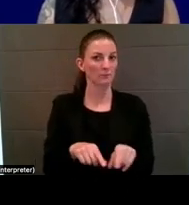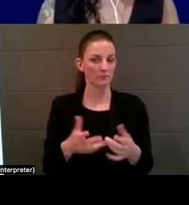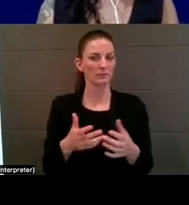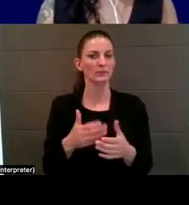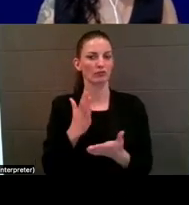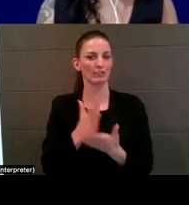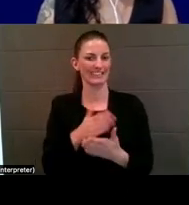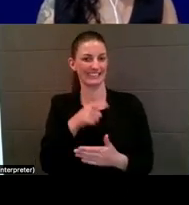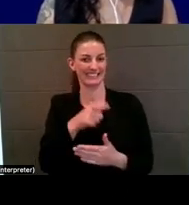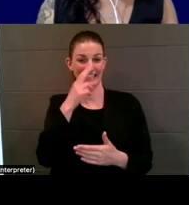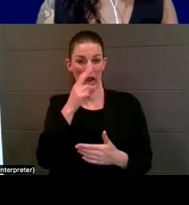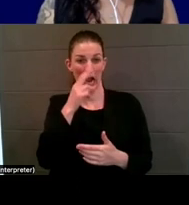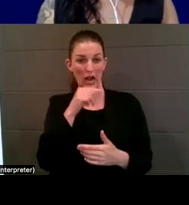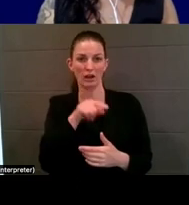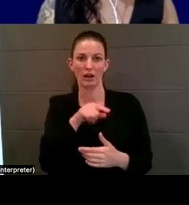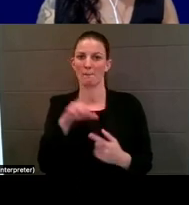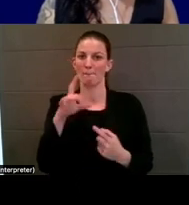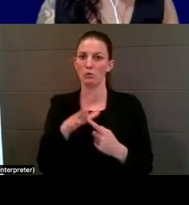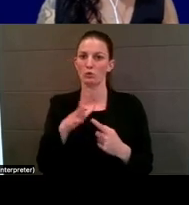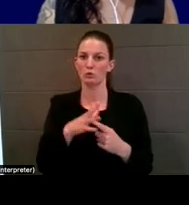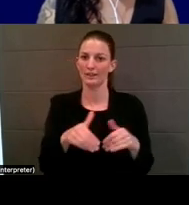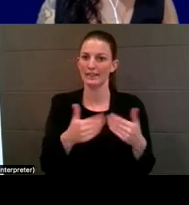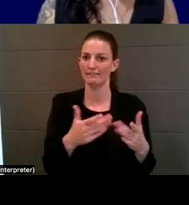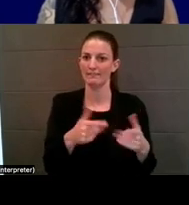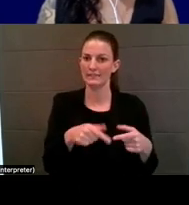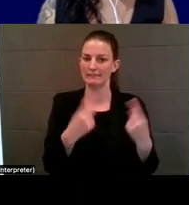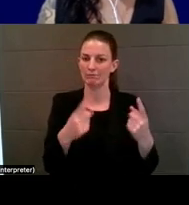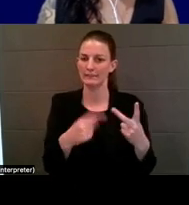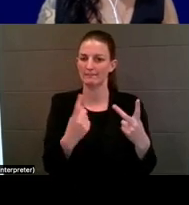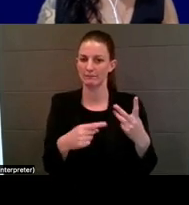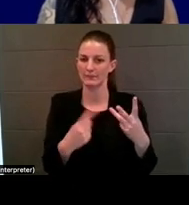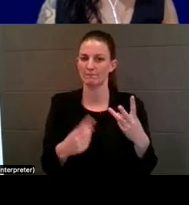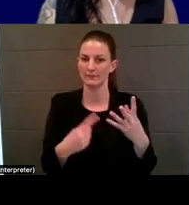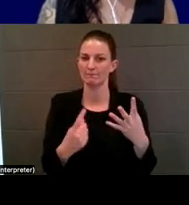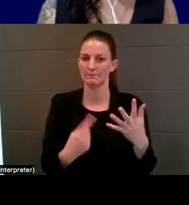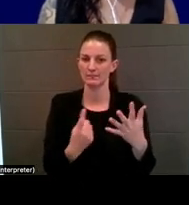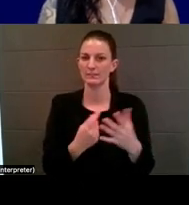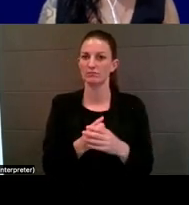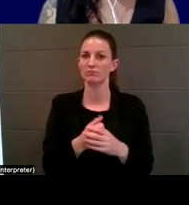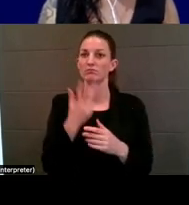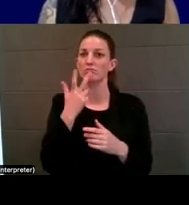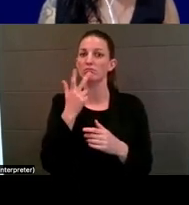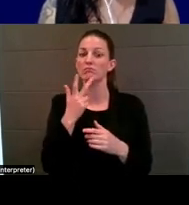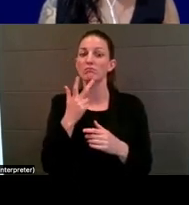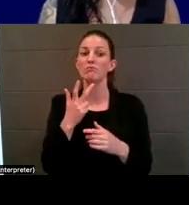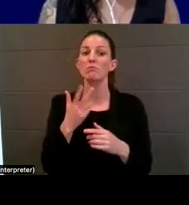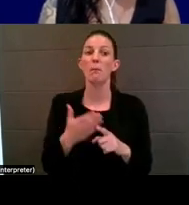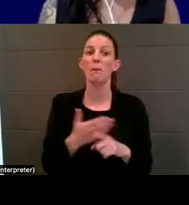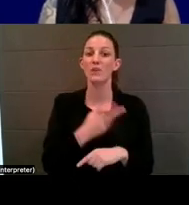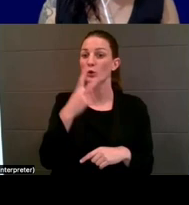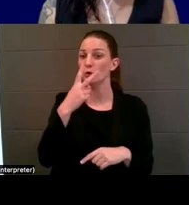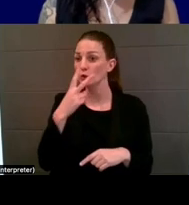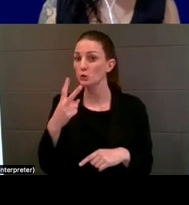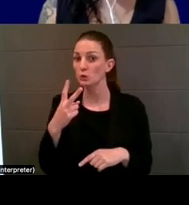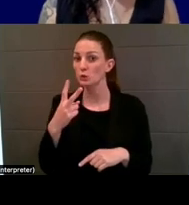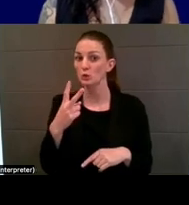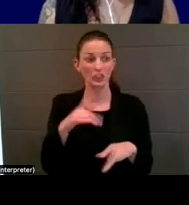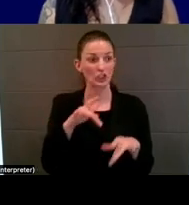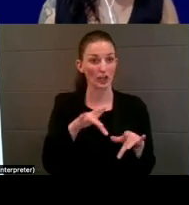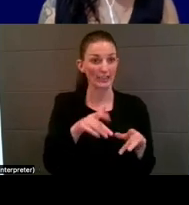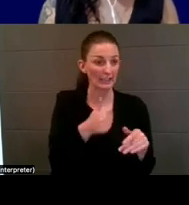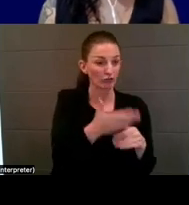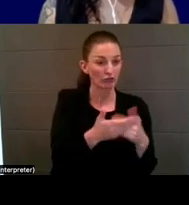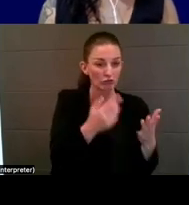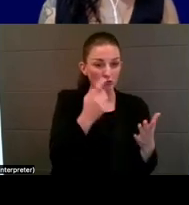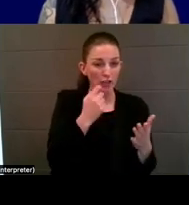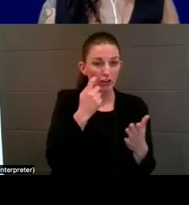window of opportunity that if you're not exposed to key foods before 24 months, then it's much harder, but not impossible,